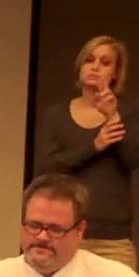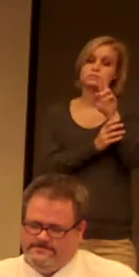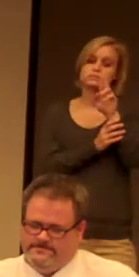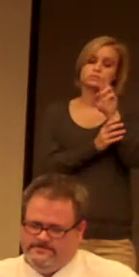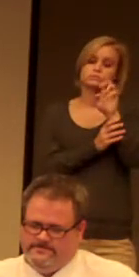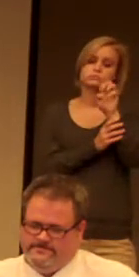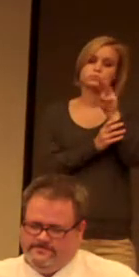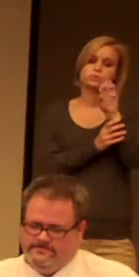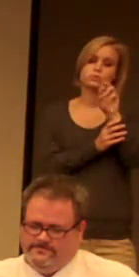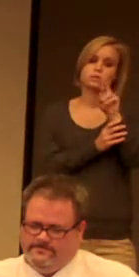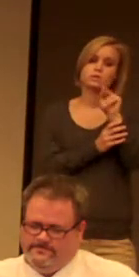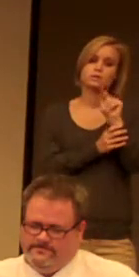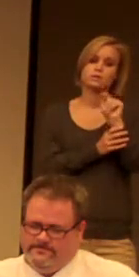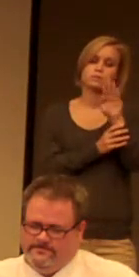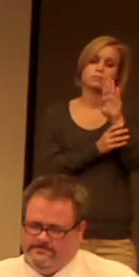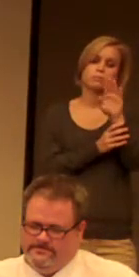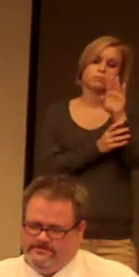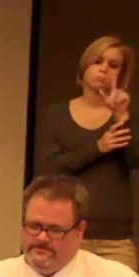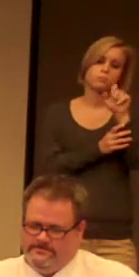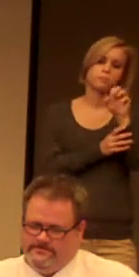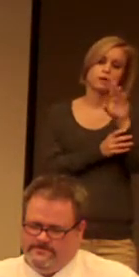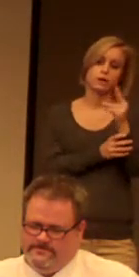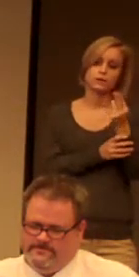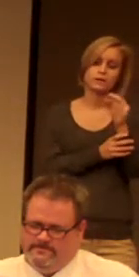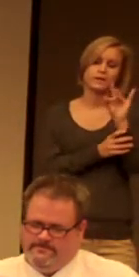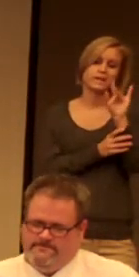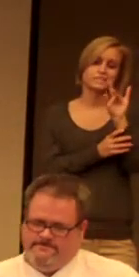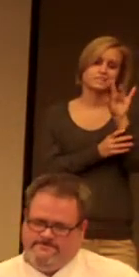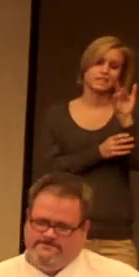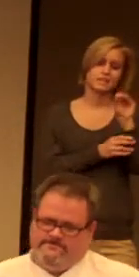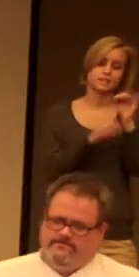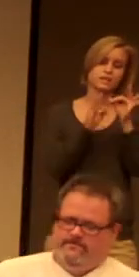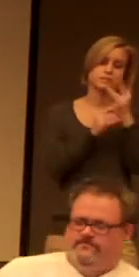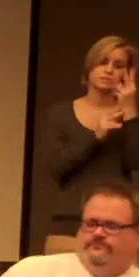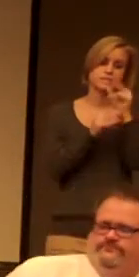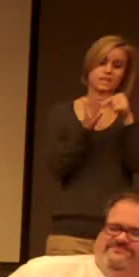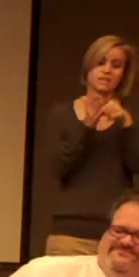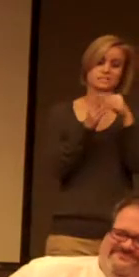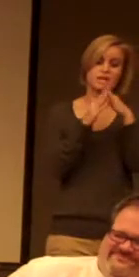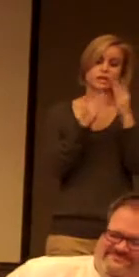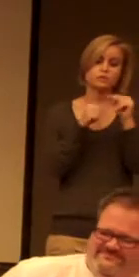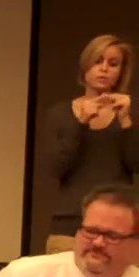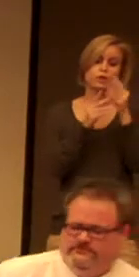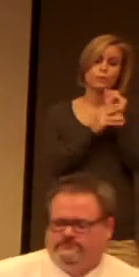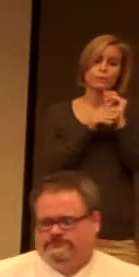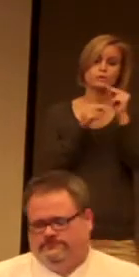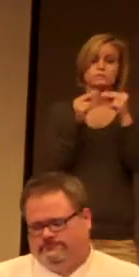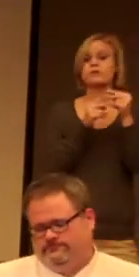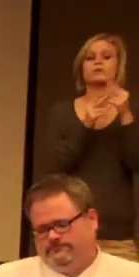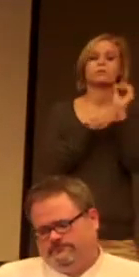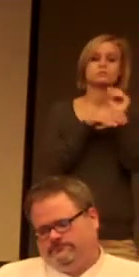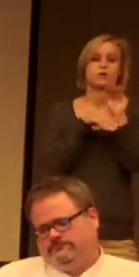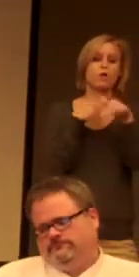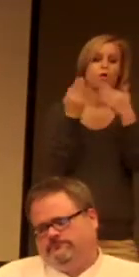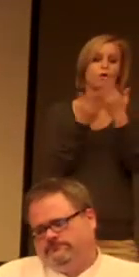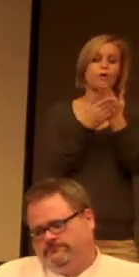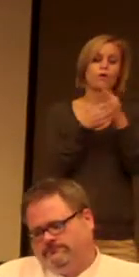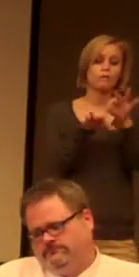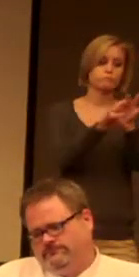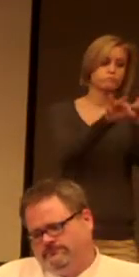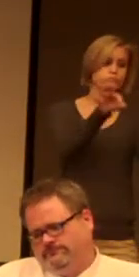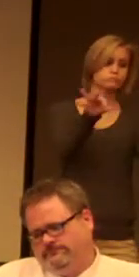1880s. If you could see this house when it was originally built, it's almost all fields.